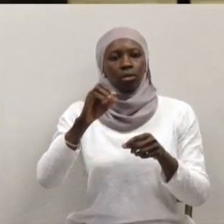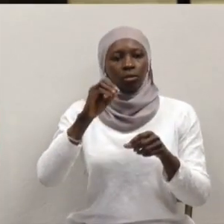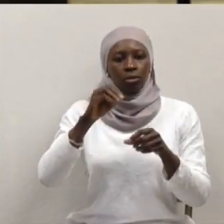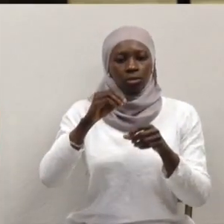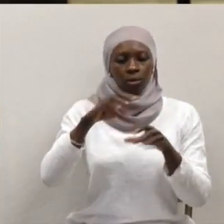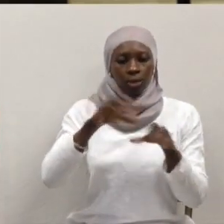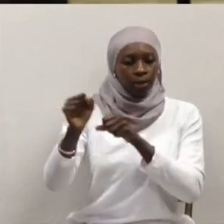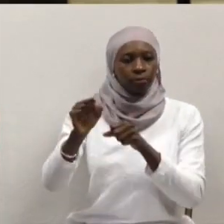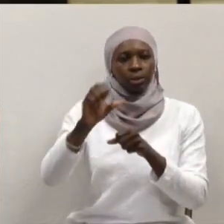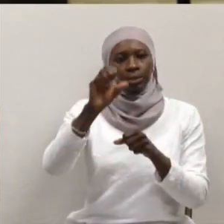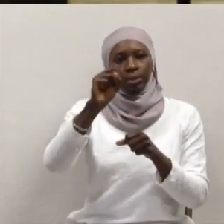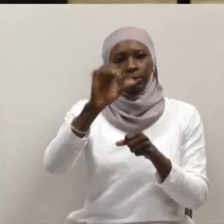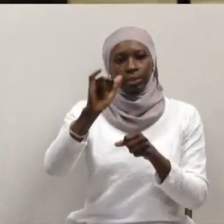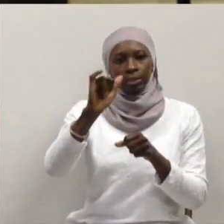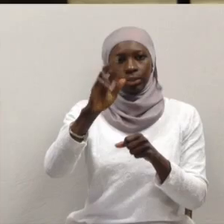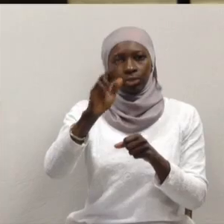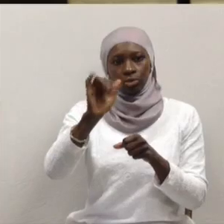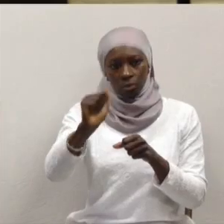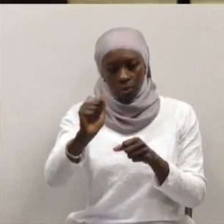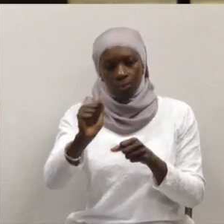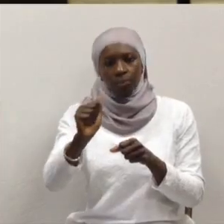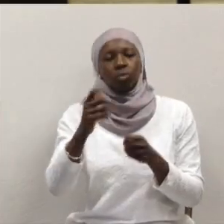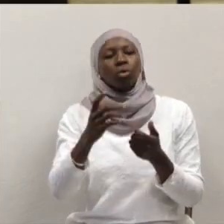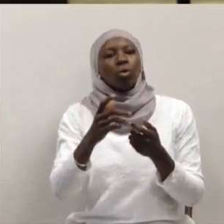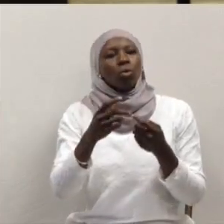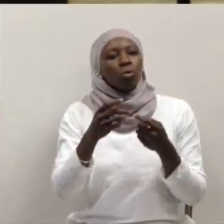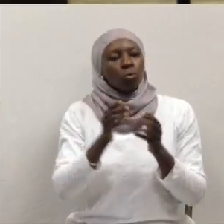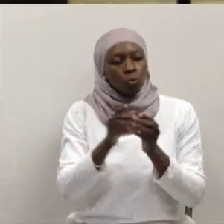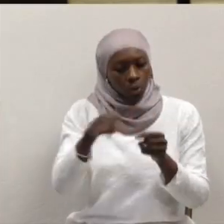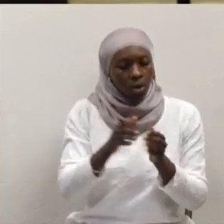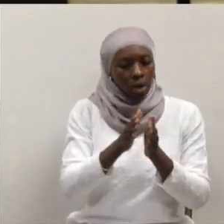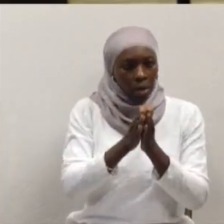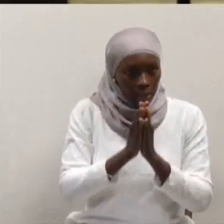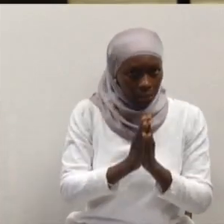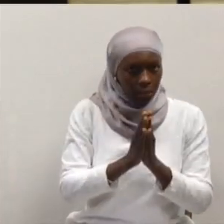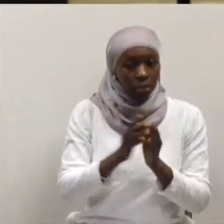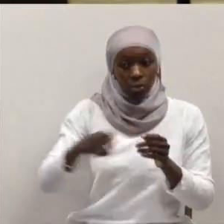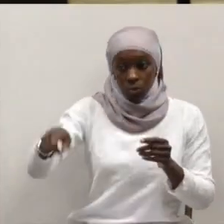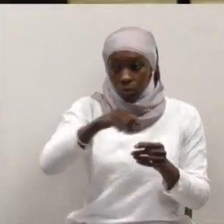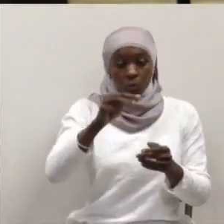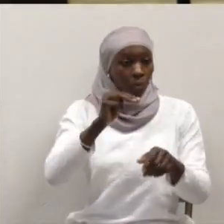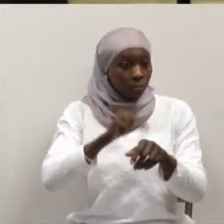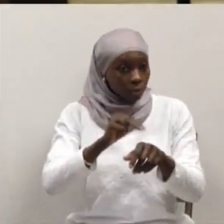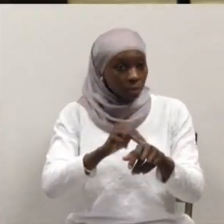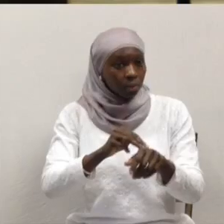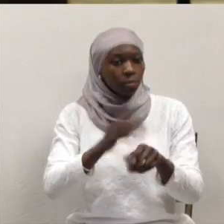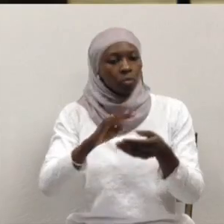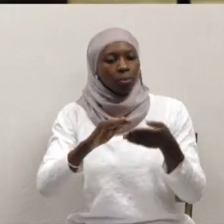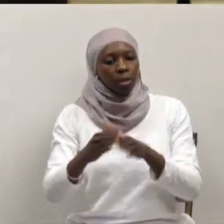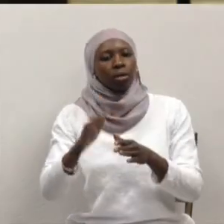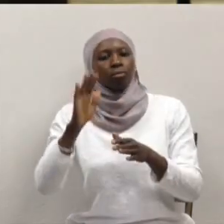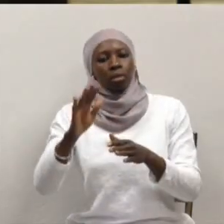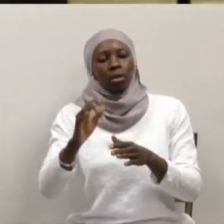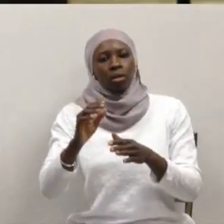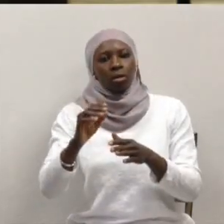relying on you to fulfill your pledge of being a Muslim, of being their brother. And we need